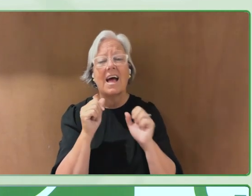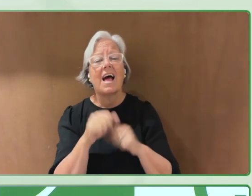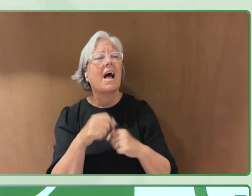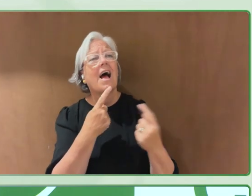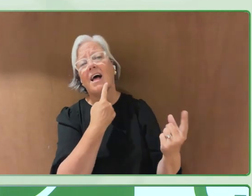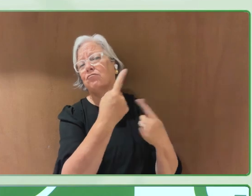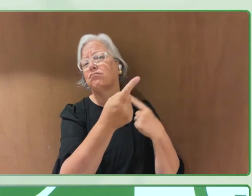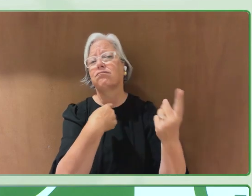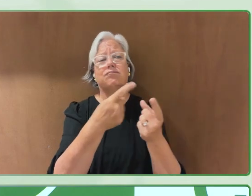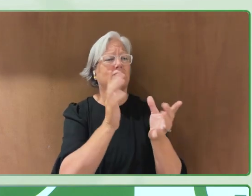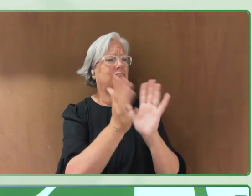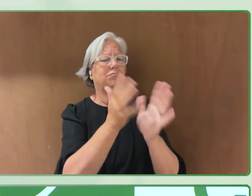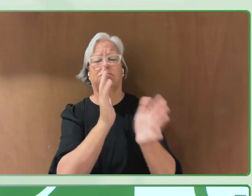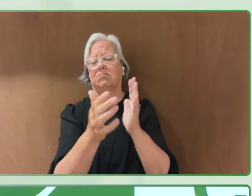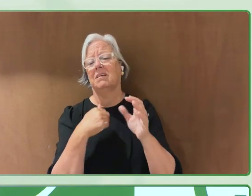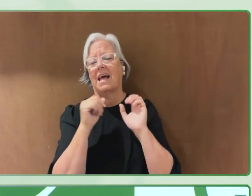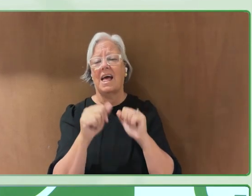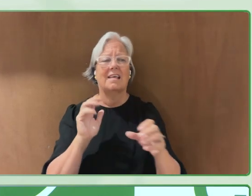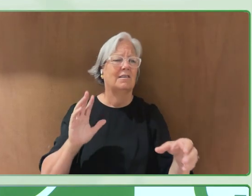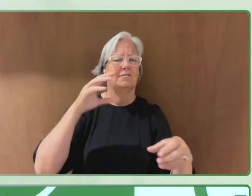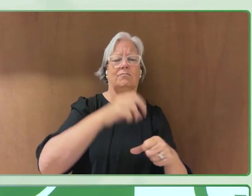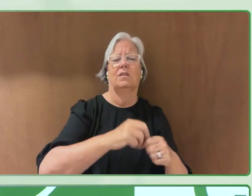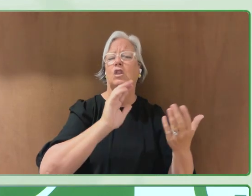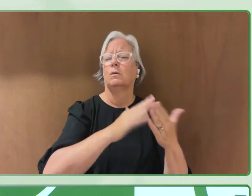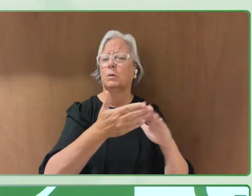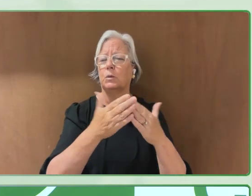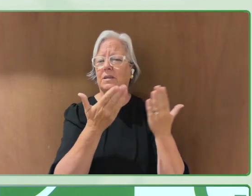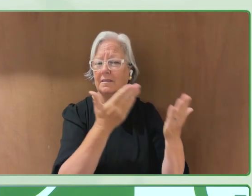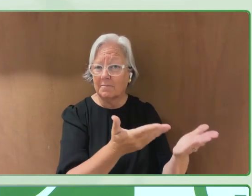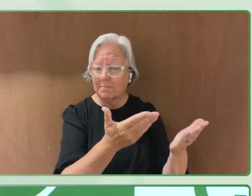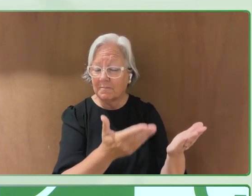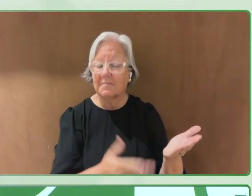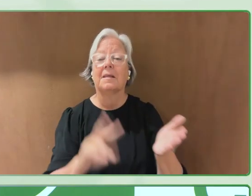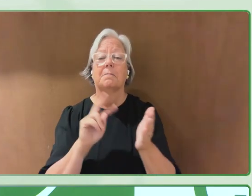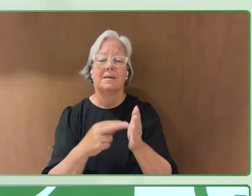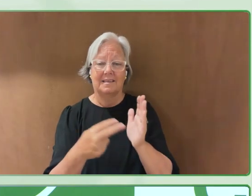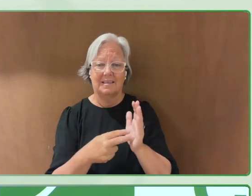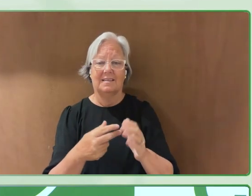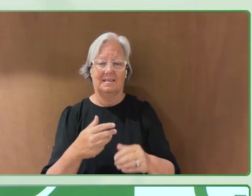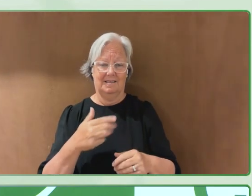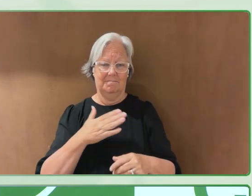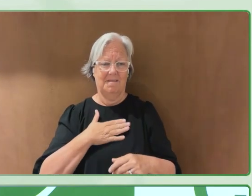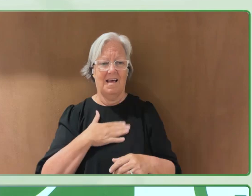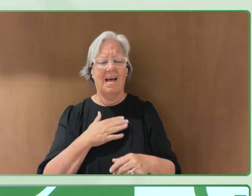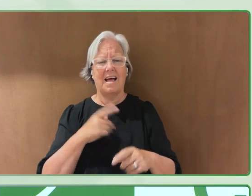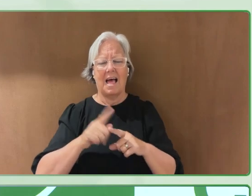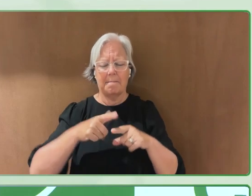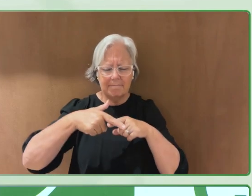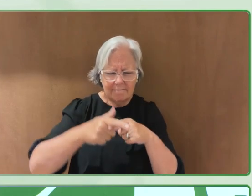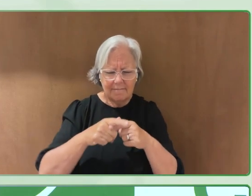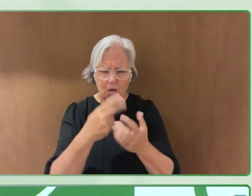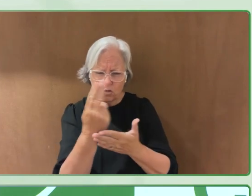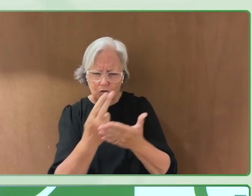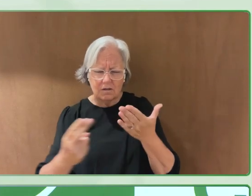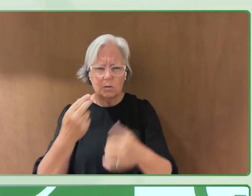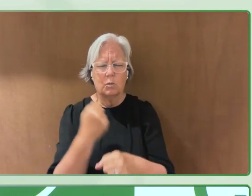I became part of the society. And then I was able to complete my computer engineering. And I returned